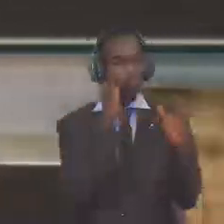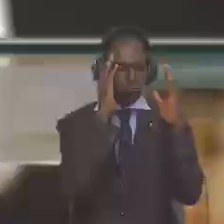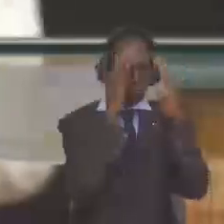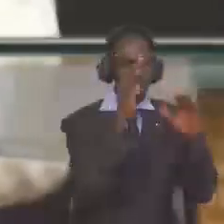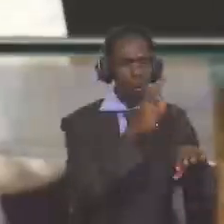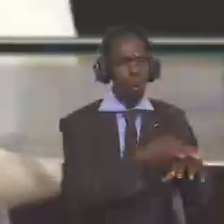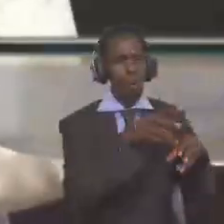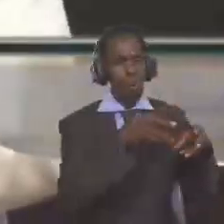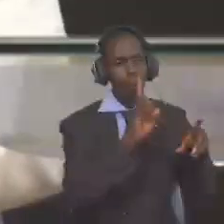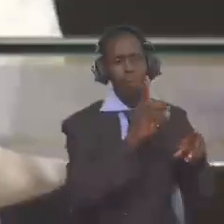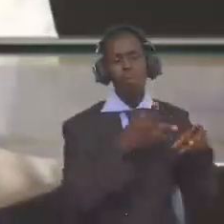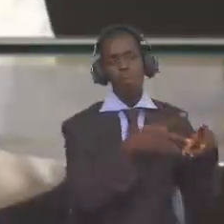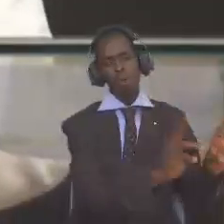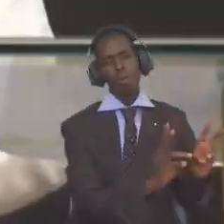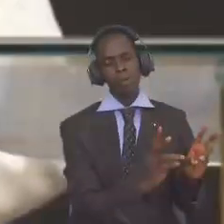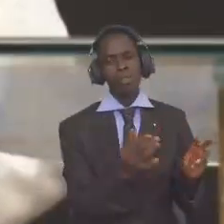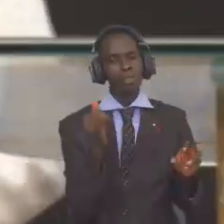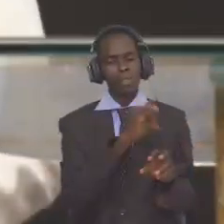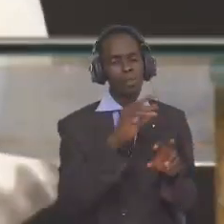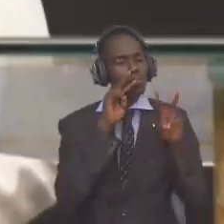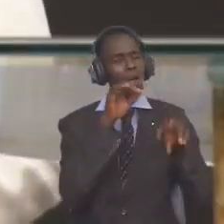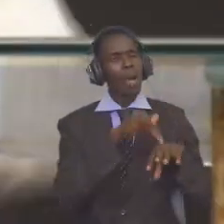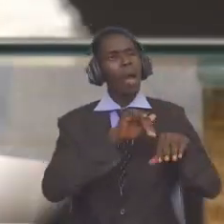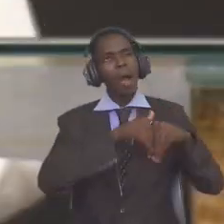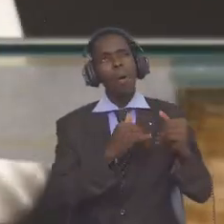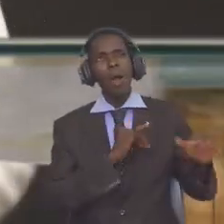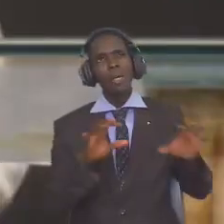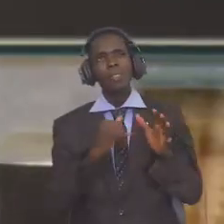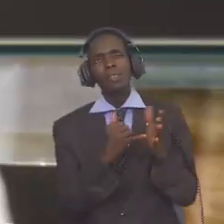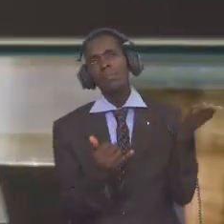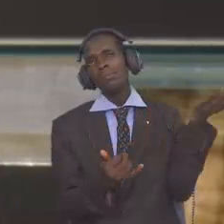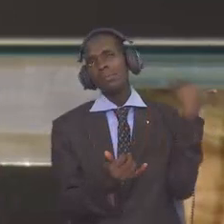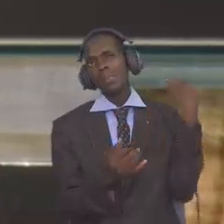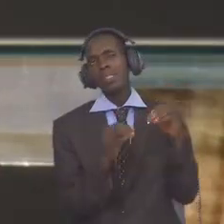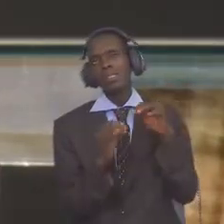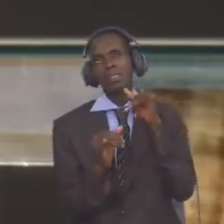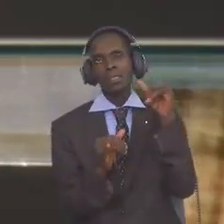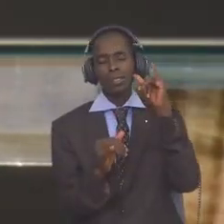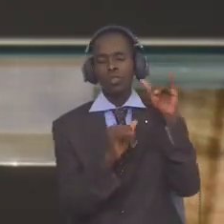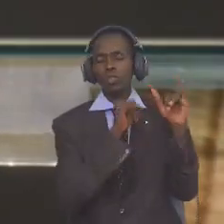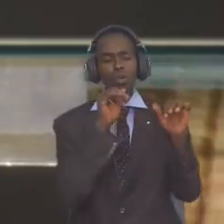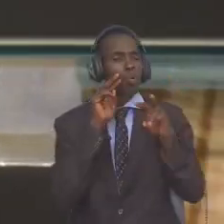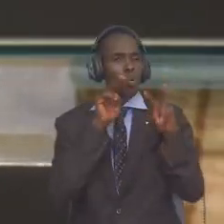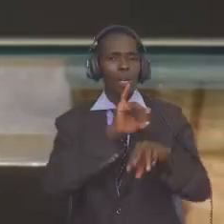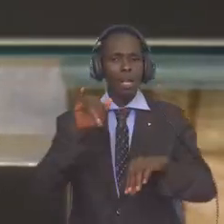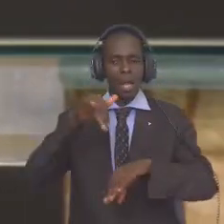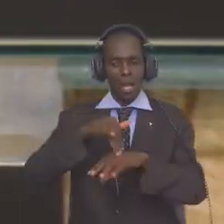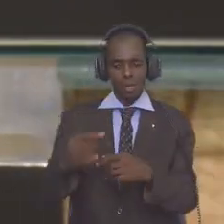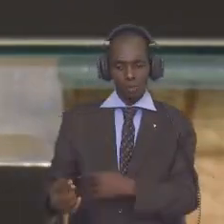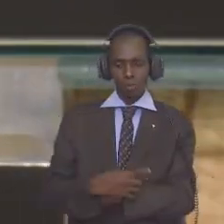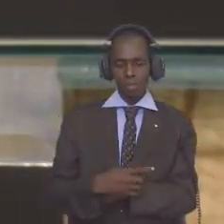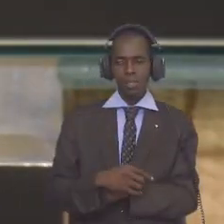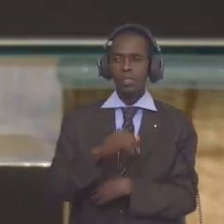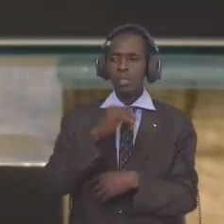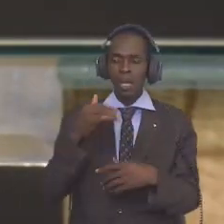direction. They're looking at how they did it yesterday. They're not looking at the present time. And they allow